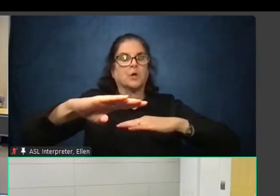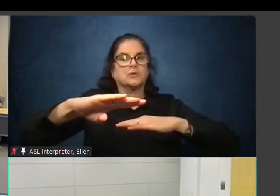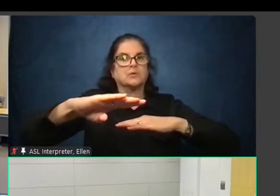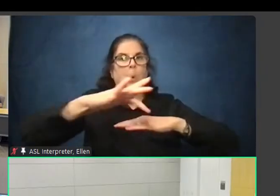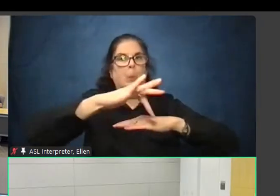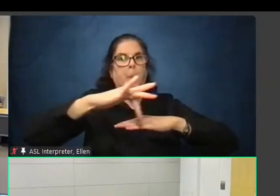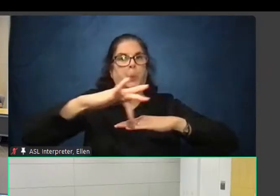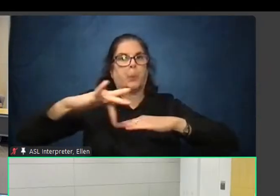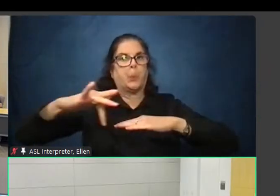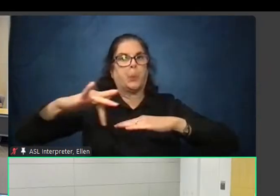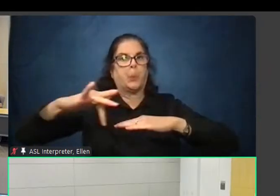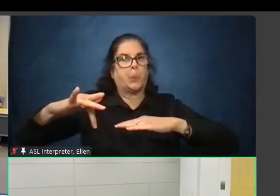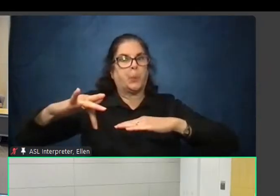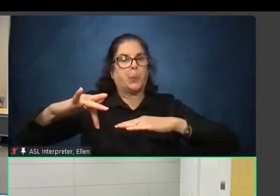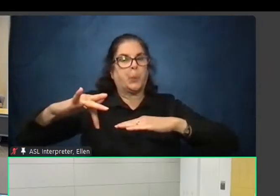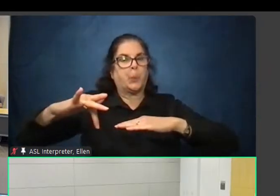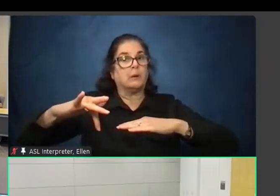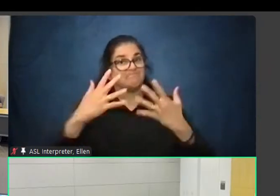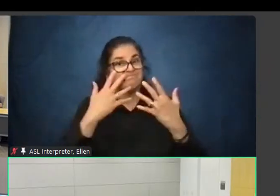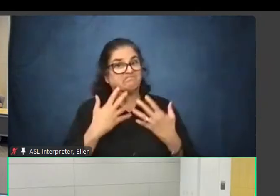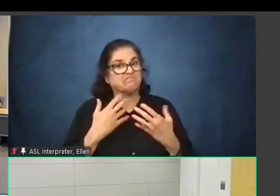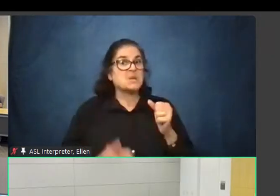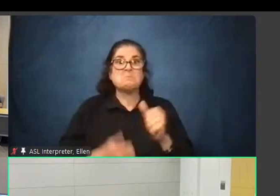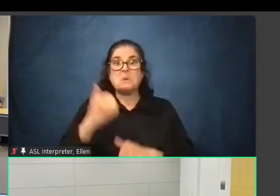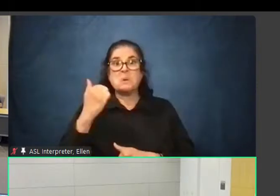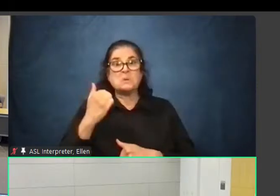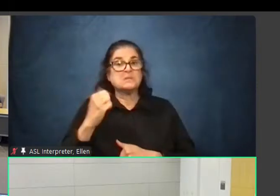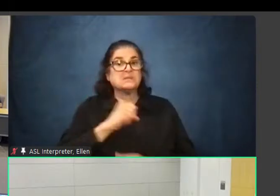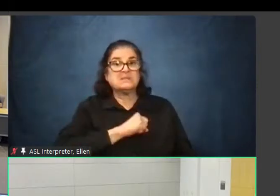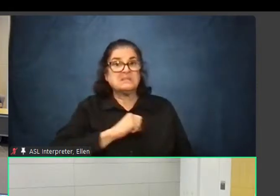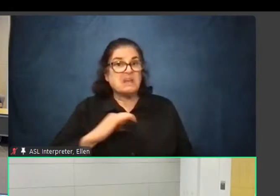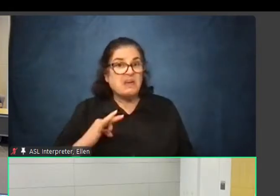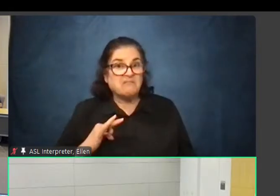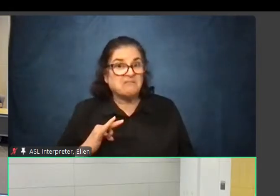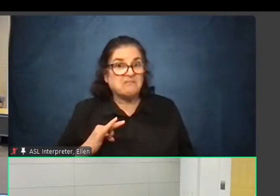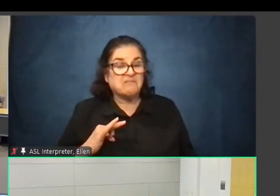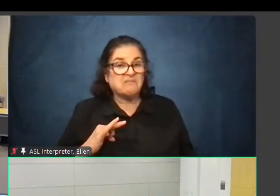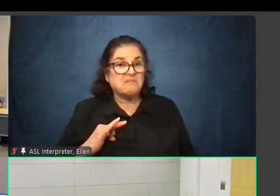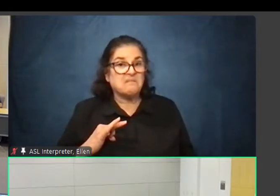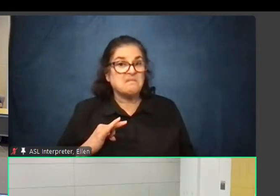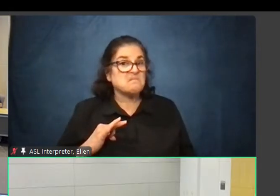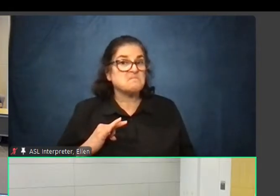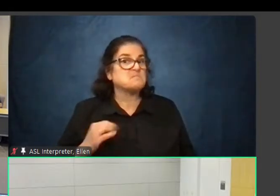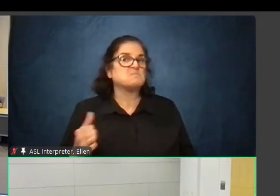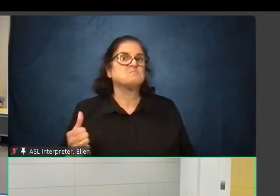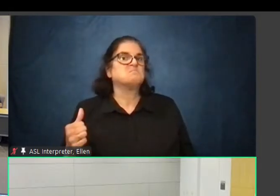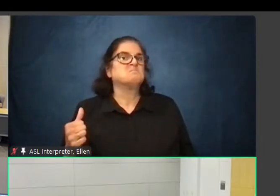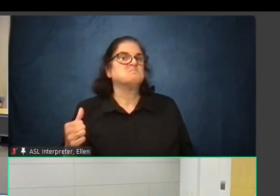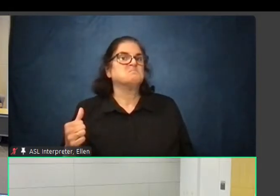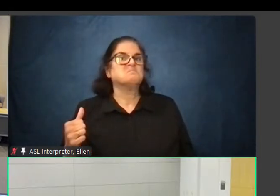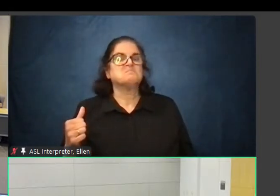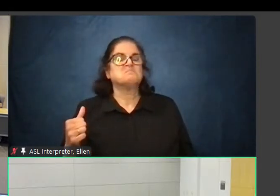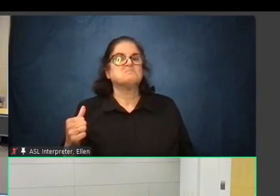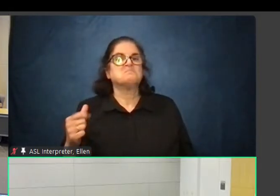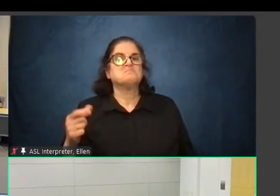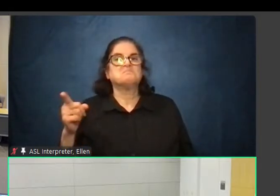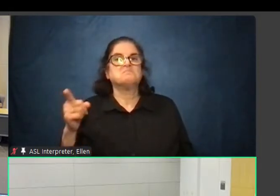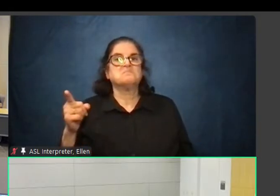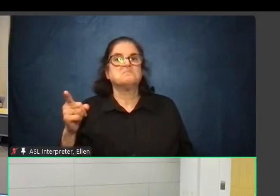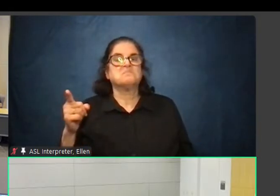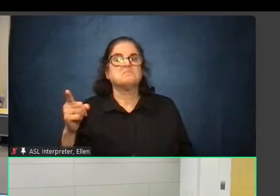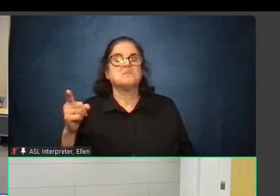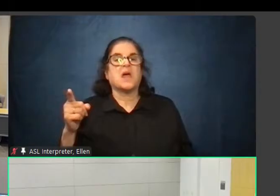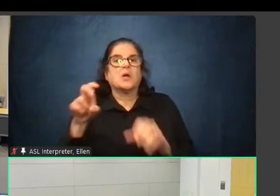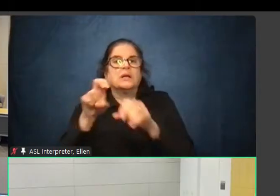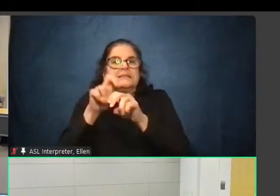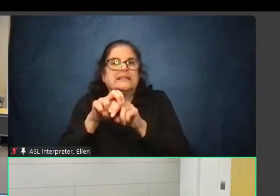of the personnel are kind of unwilling to get out of the little seat or out of the little booth to come and put